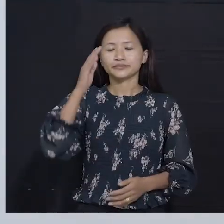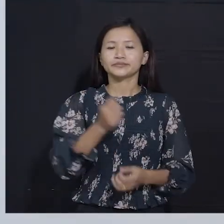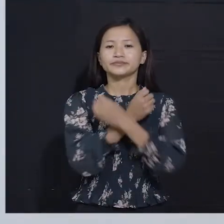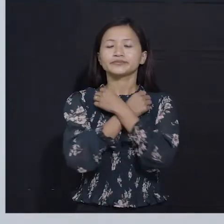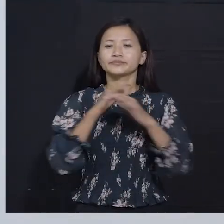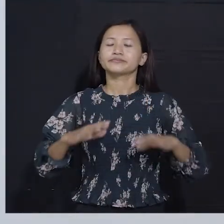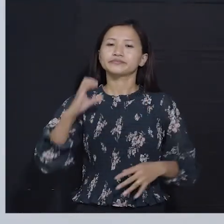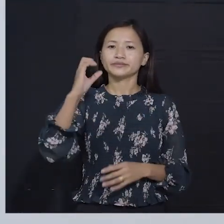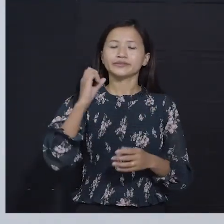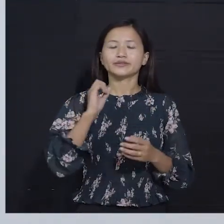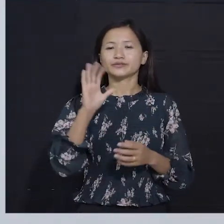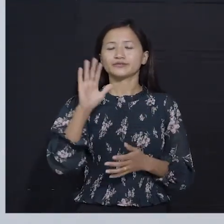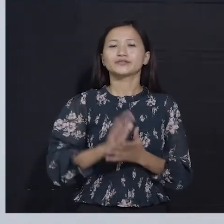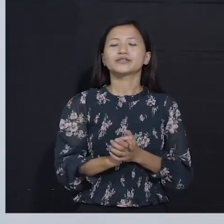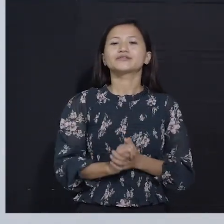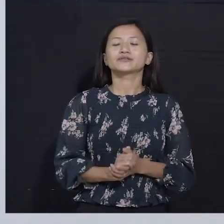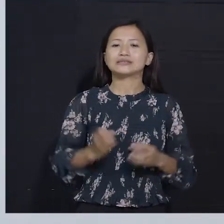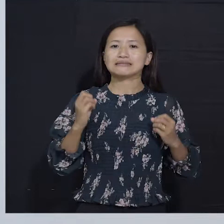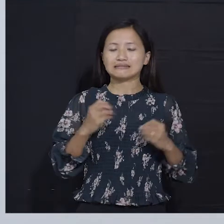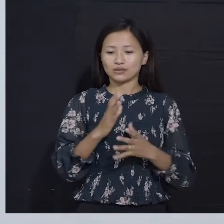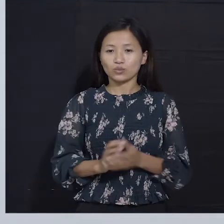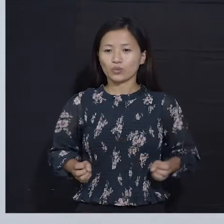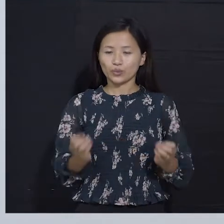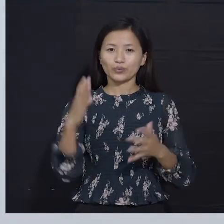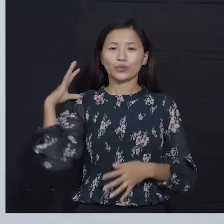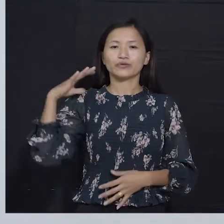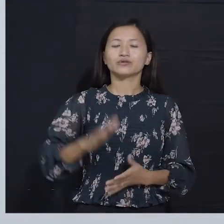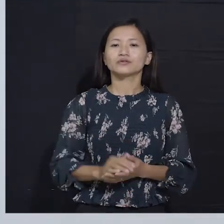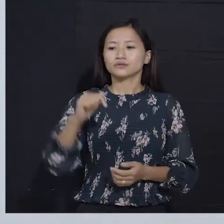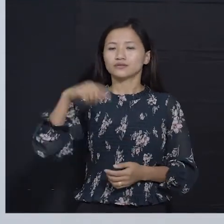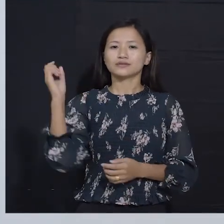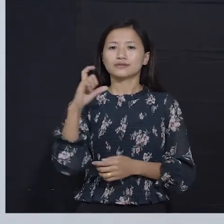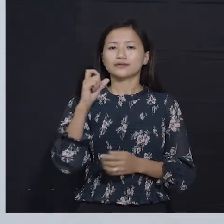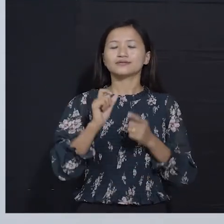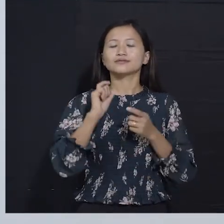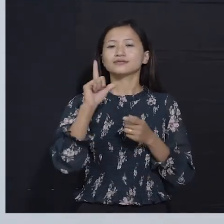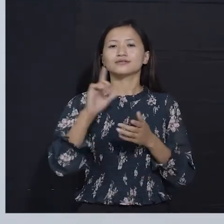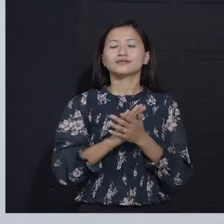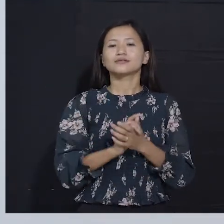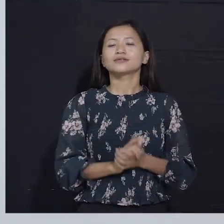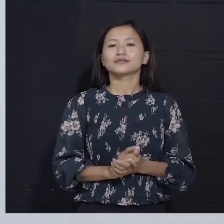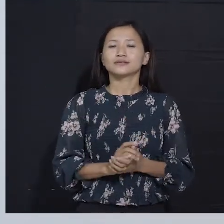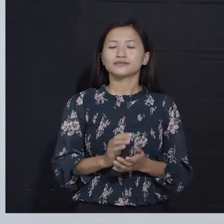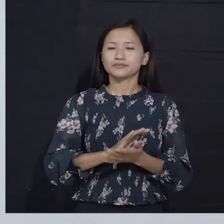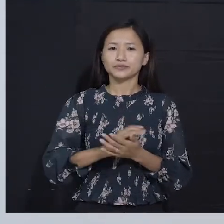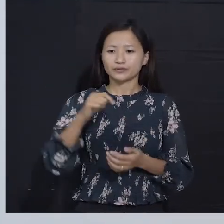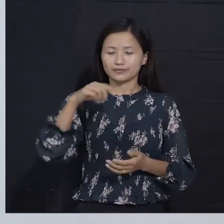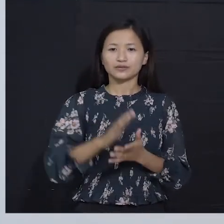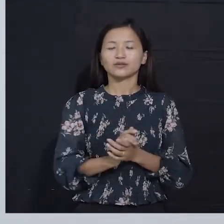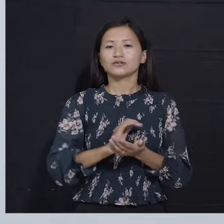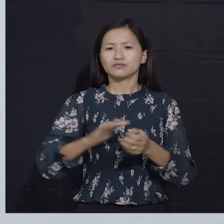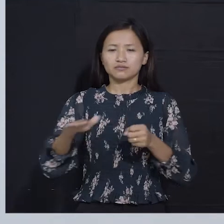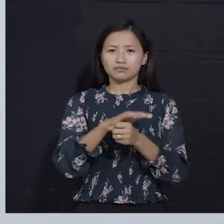Hello, my dear class 5 students. I'm sure you must be eagerly waiting for this class again because we have left our lesson fully